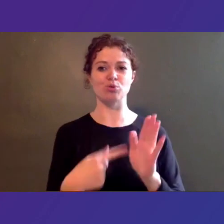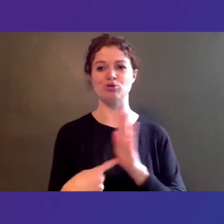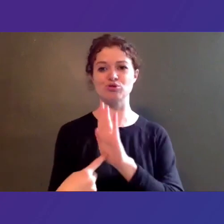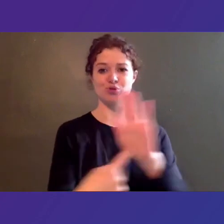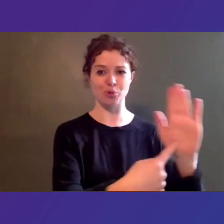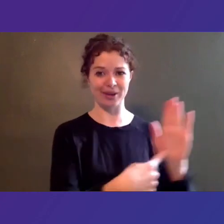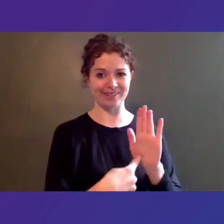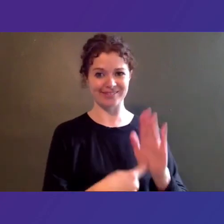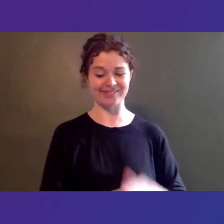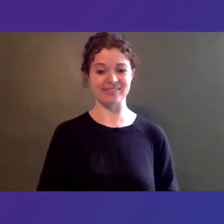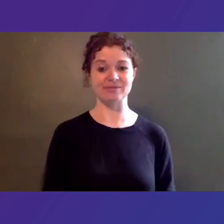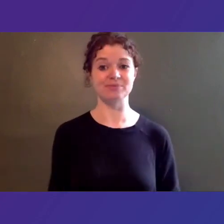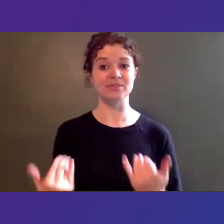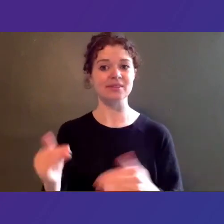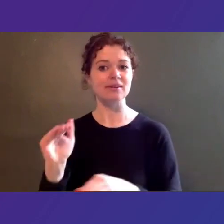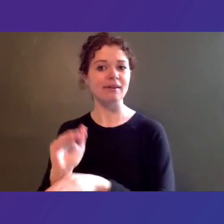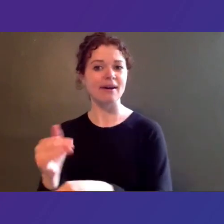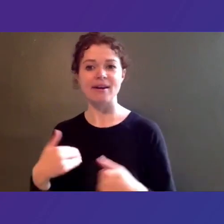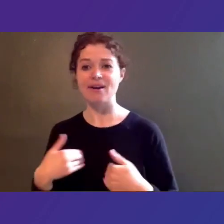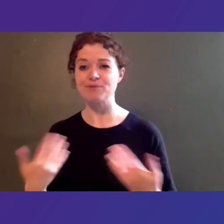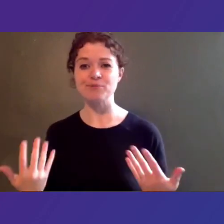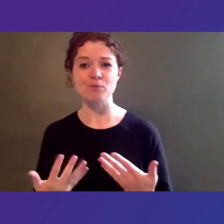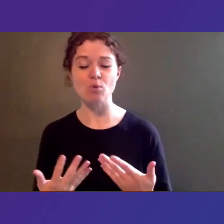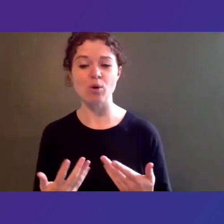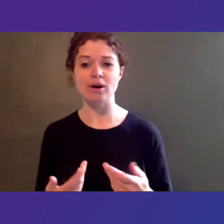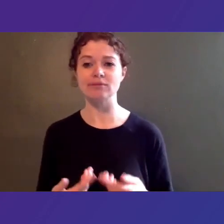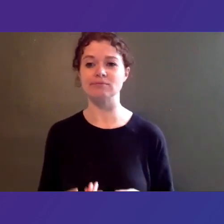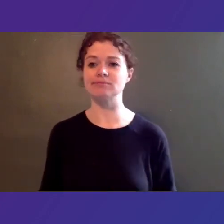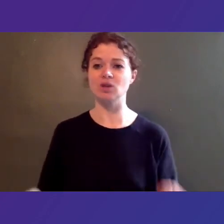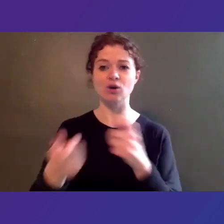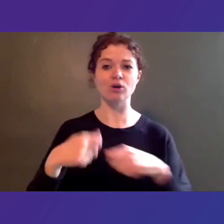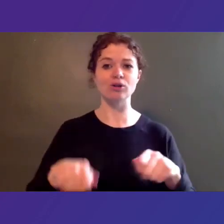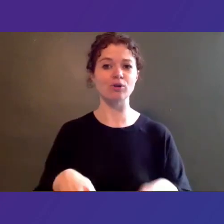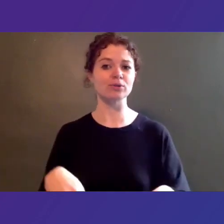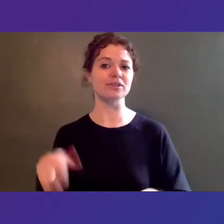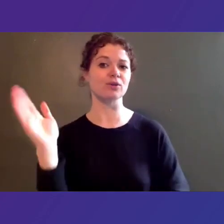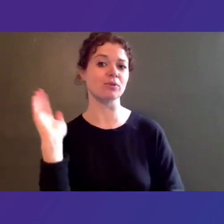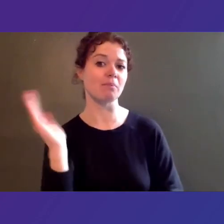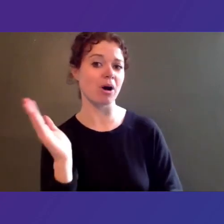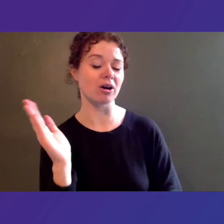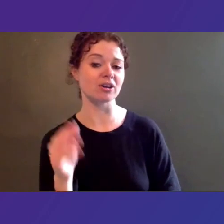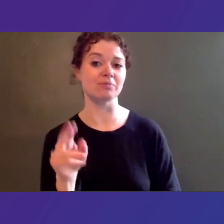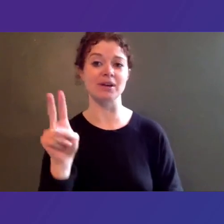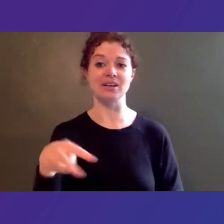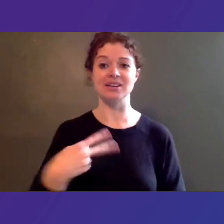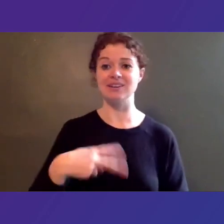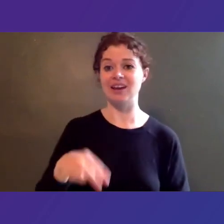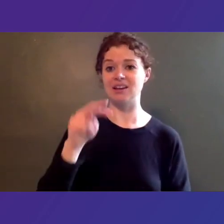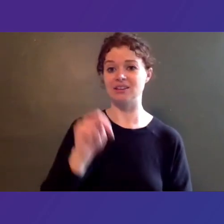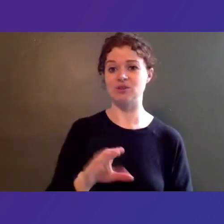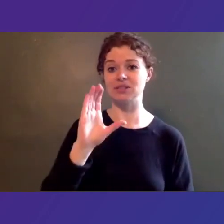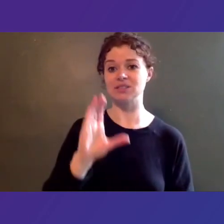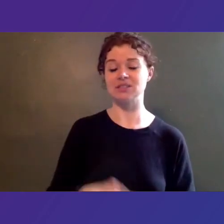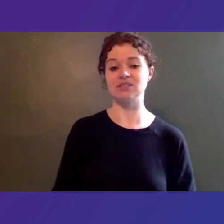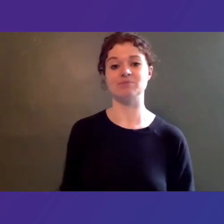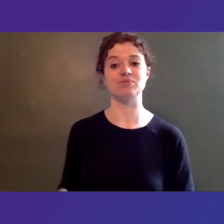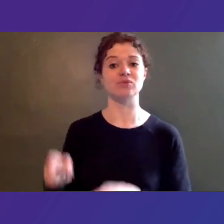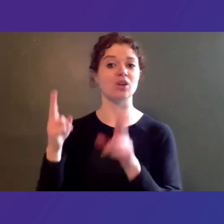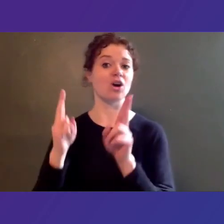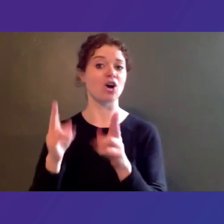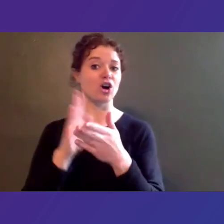Tonight's program includes closing remarks from Dance NYC, artistic offerings by the Clark Center and Hunter College Dance